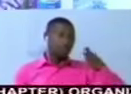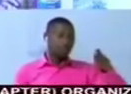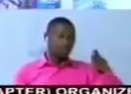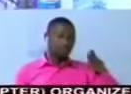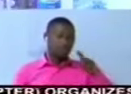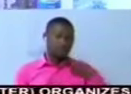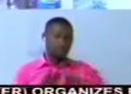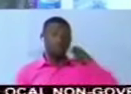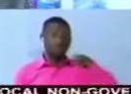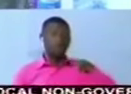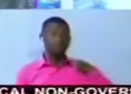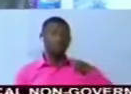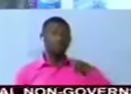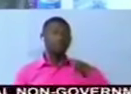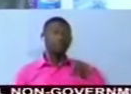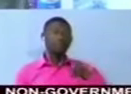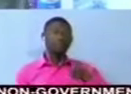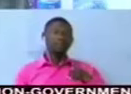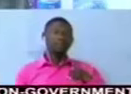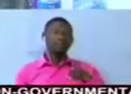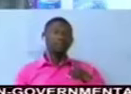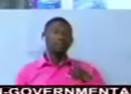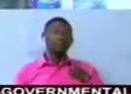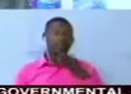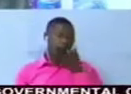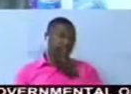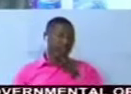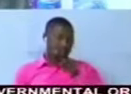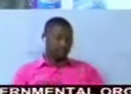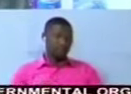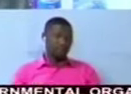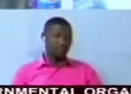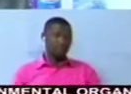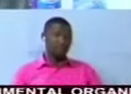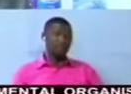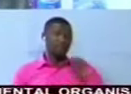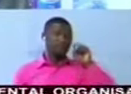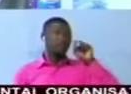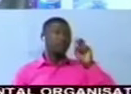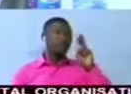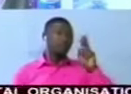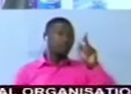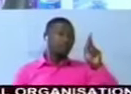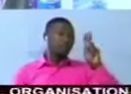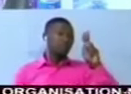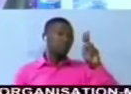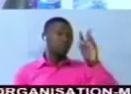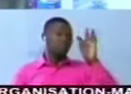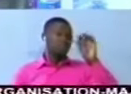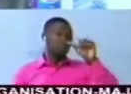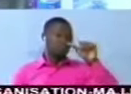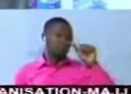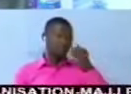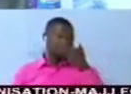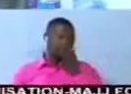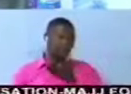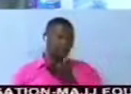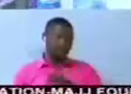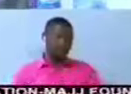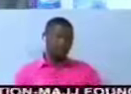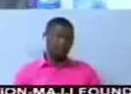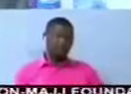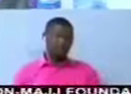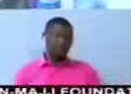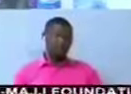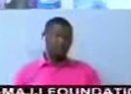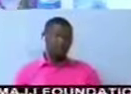They are sitting. Sukuta Milenga for talk, Nimadu Fate at all. That whom I will never forget. I've been again, your land fair can you to I